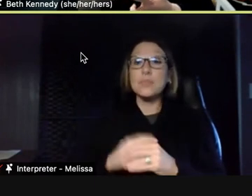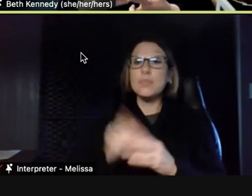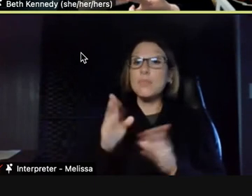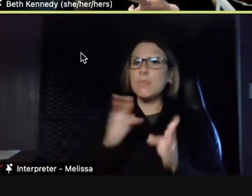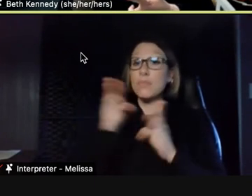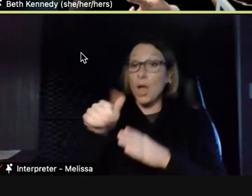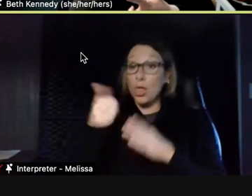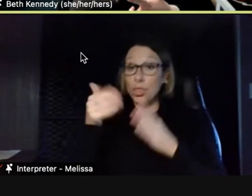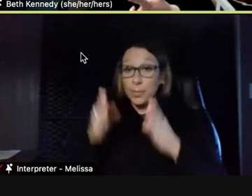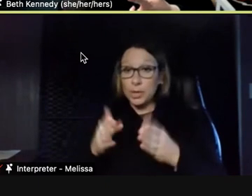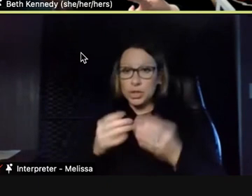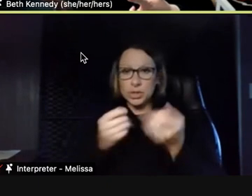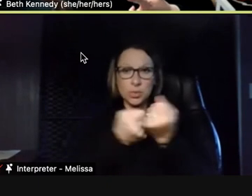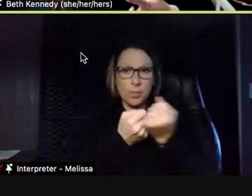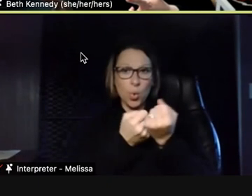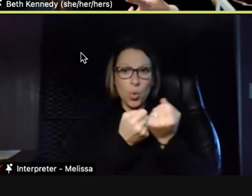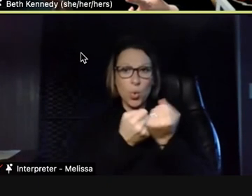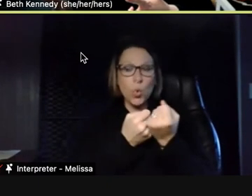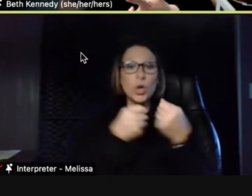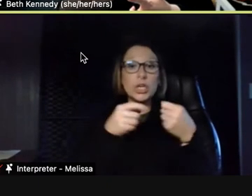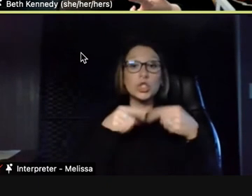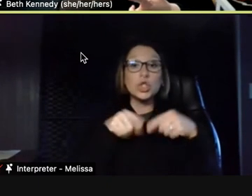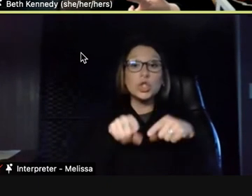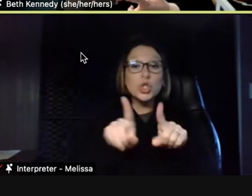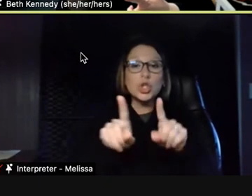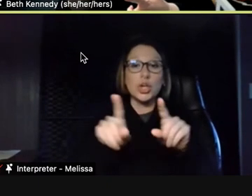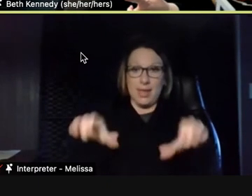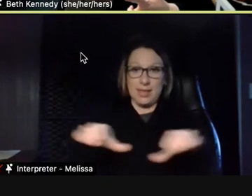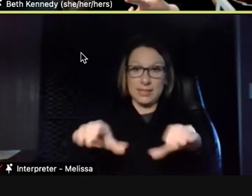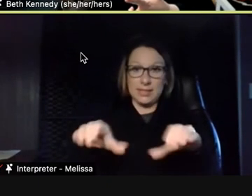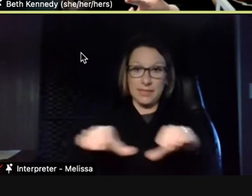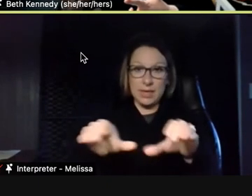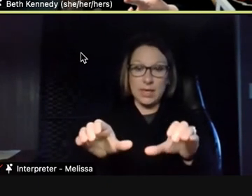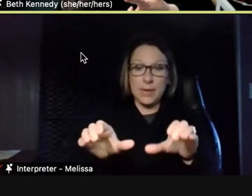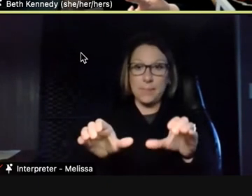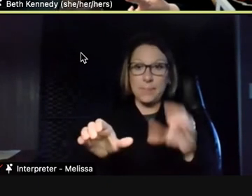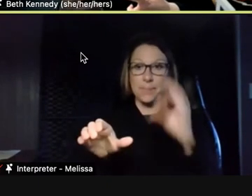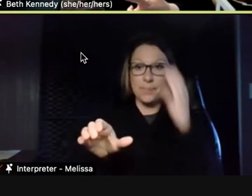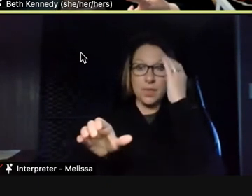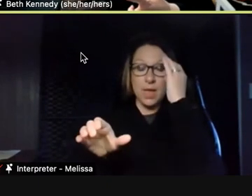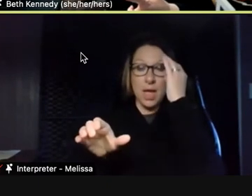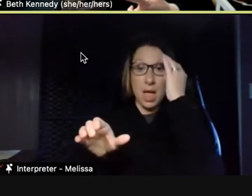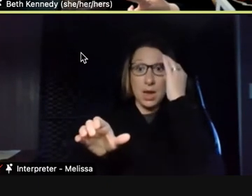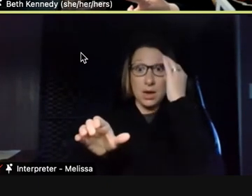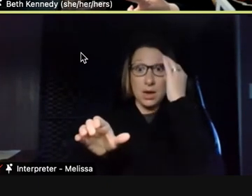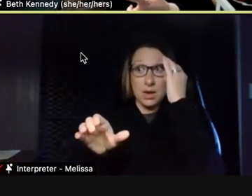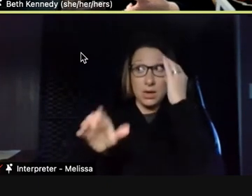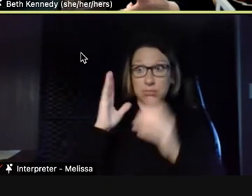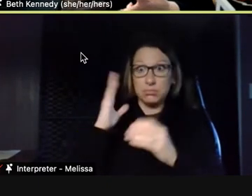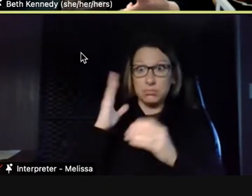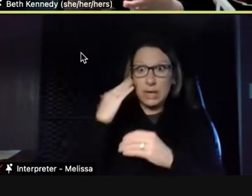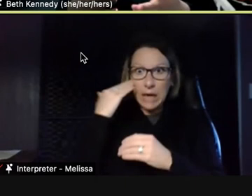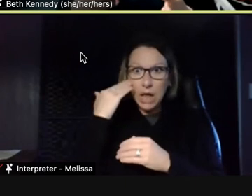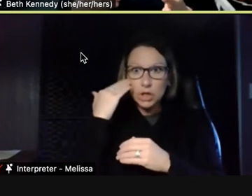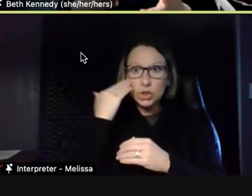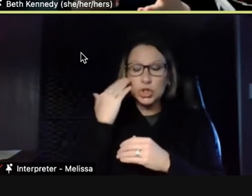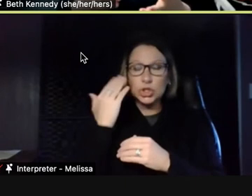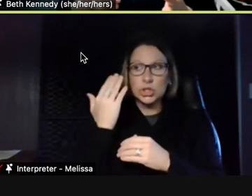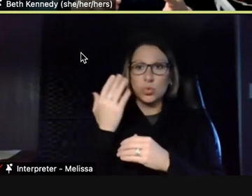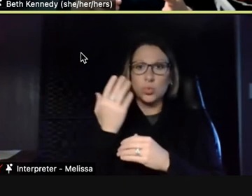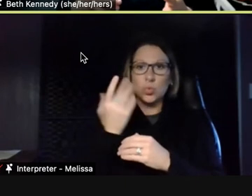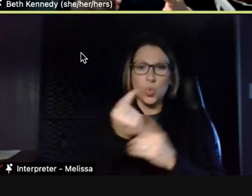person who's supporting Jarvis during the activity and acknowledging him and what he